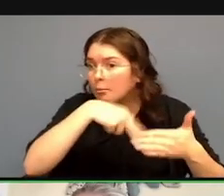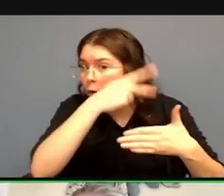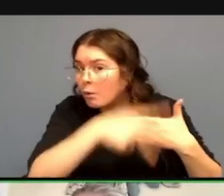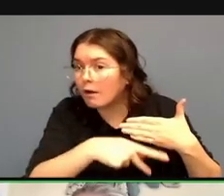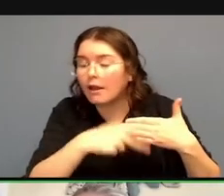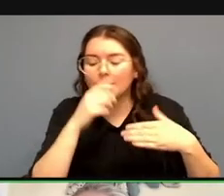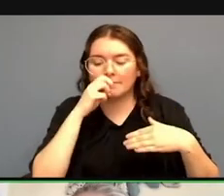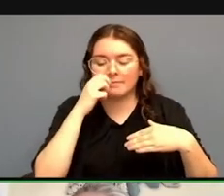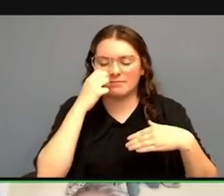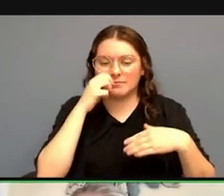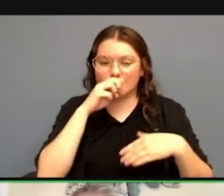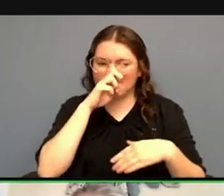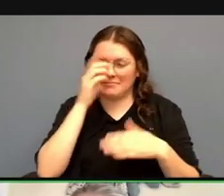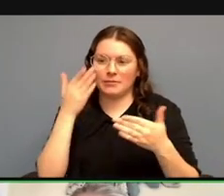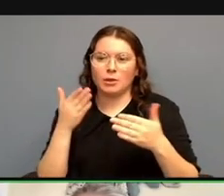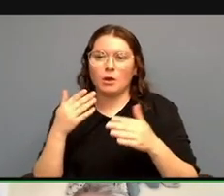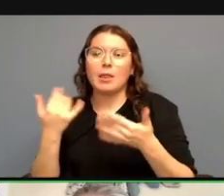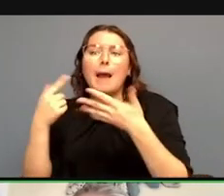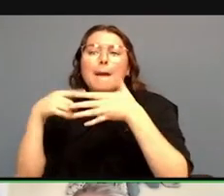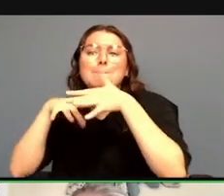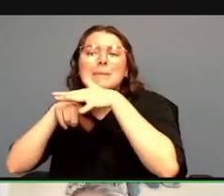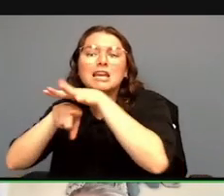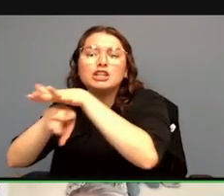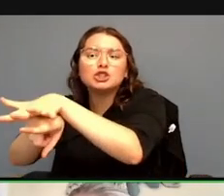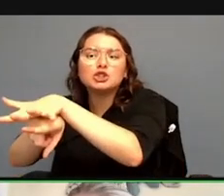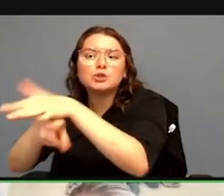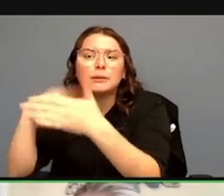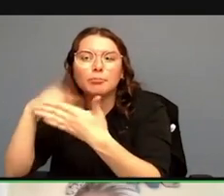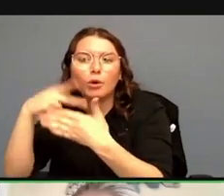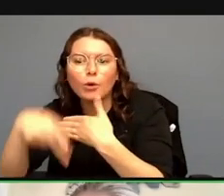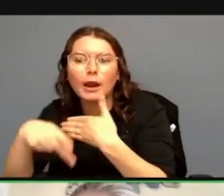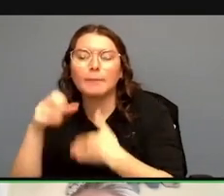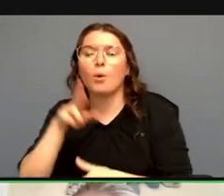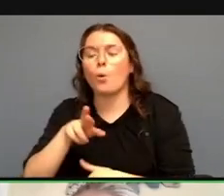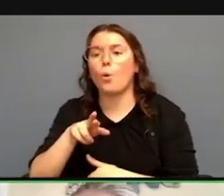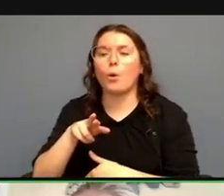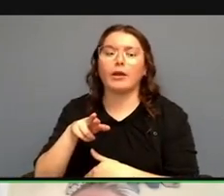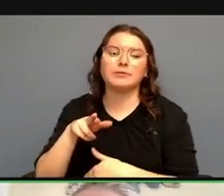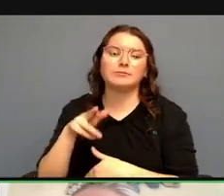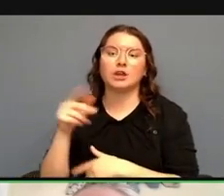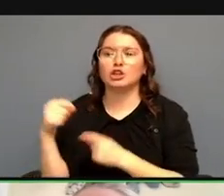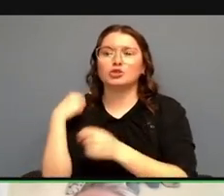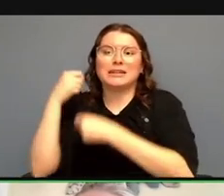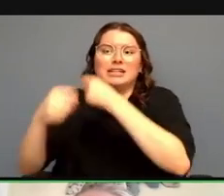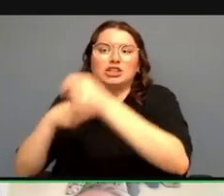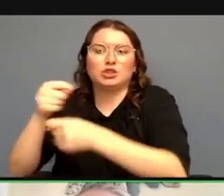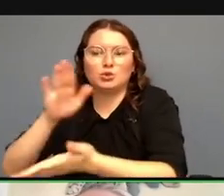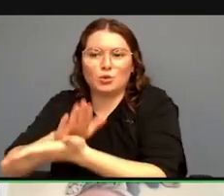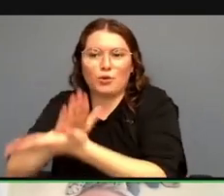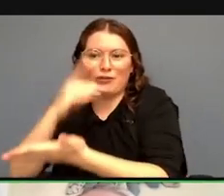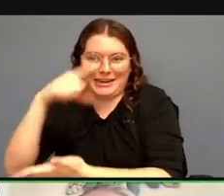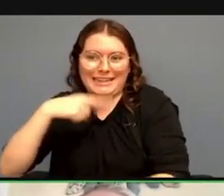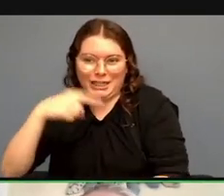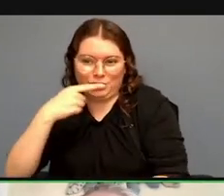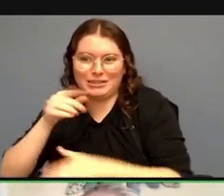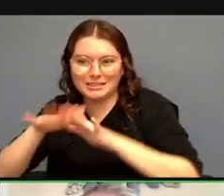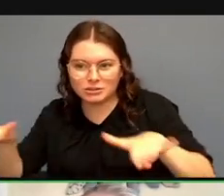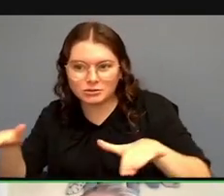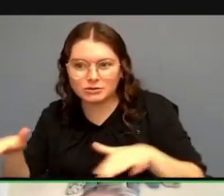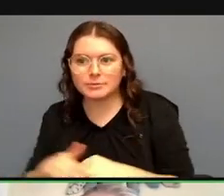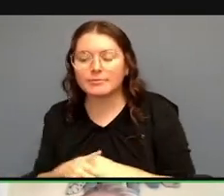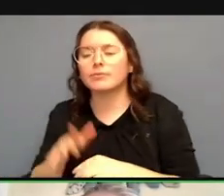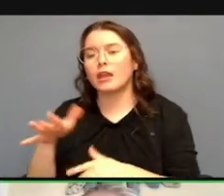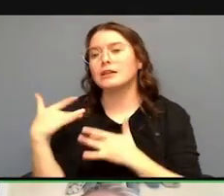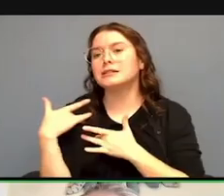what we would call a mainstream program or a traditional school that's for hearing children, then there's